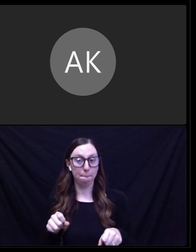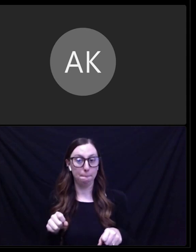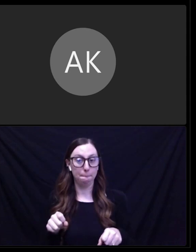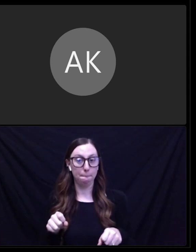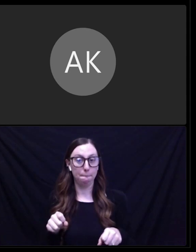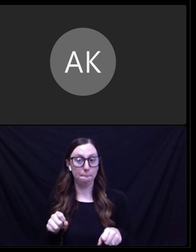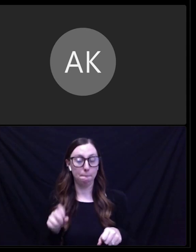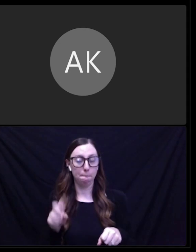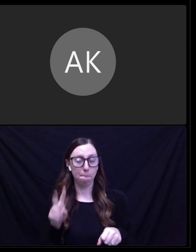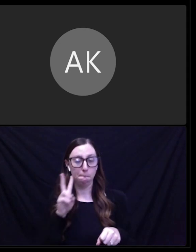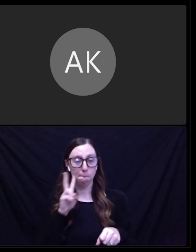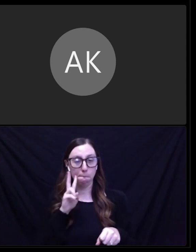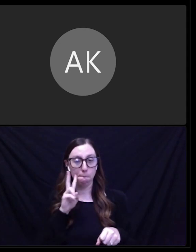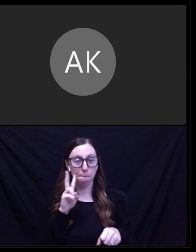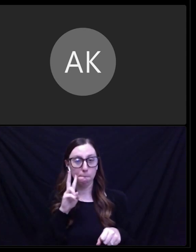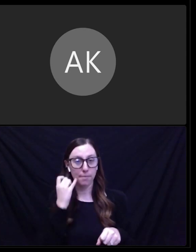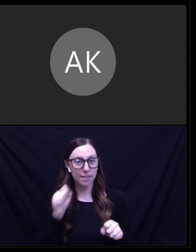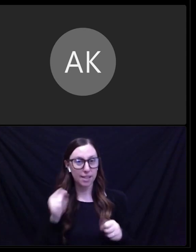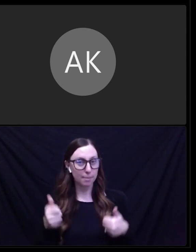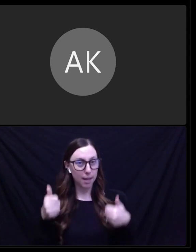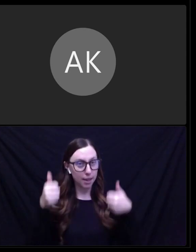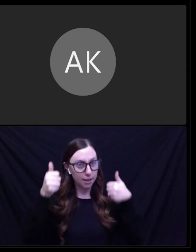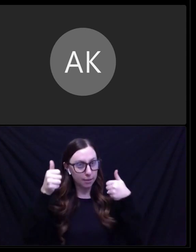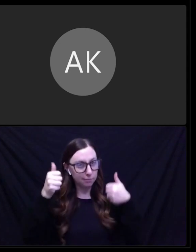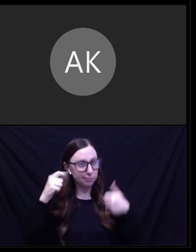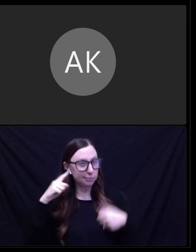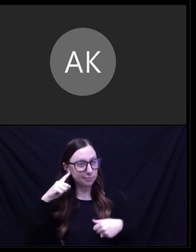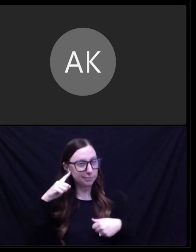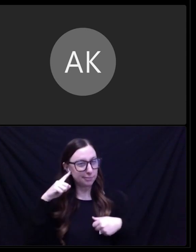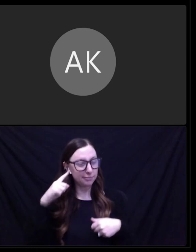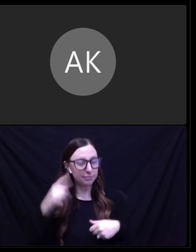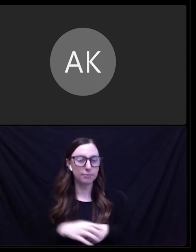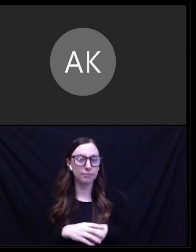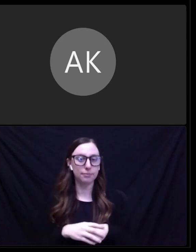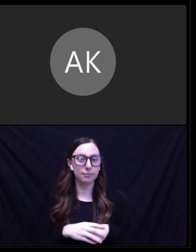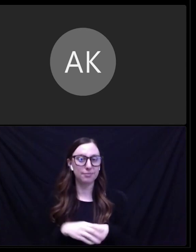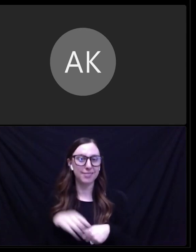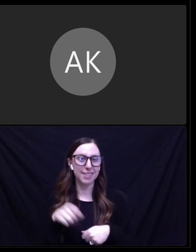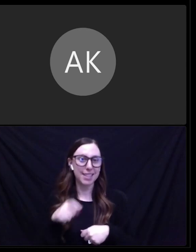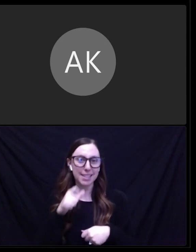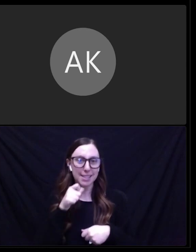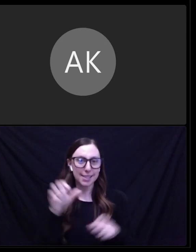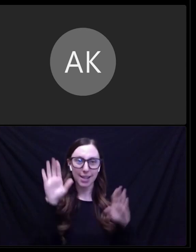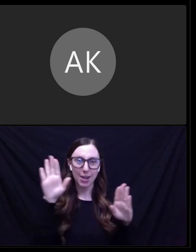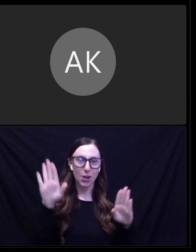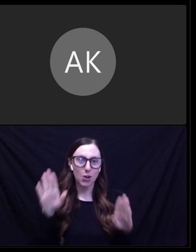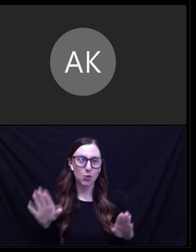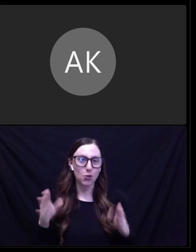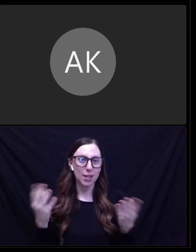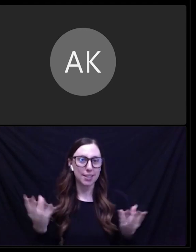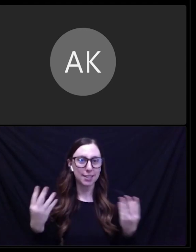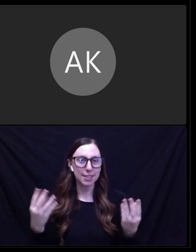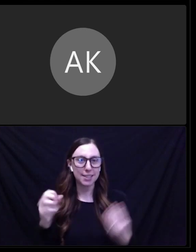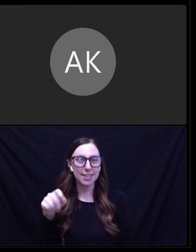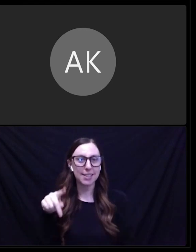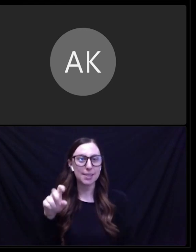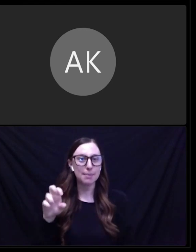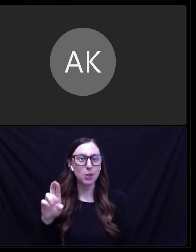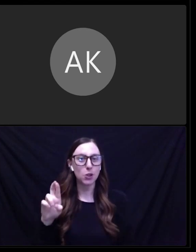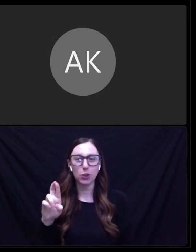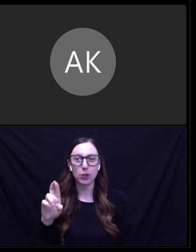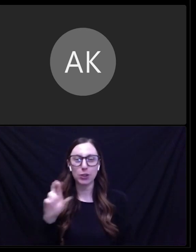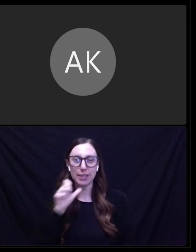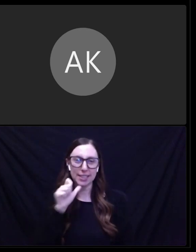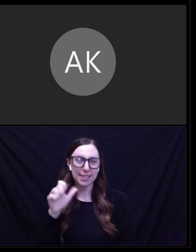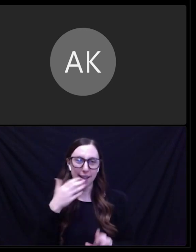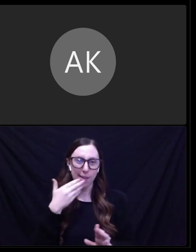just see if I can volume up it. This is not a very good speaker. We are still searching for the best